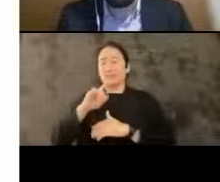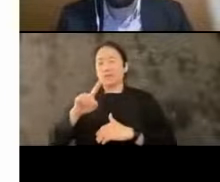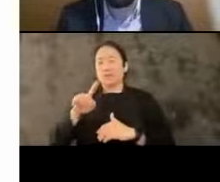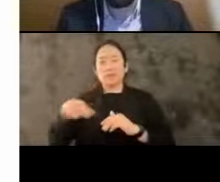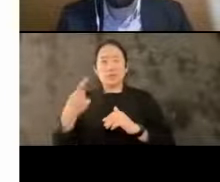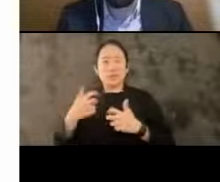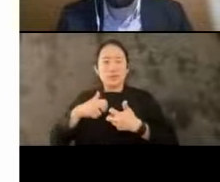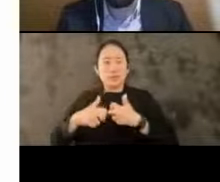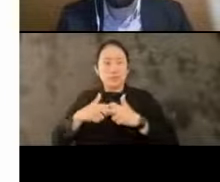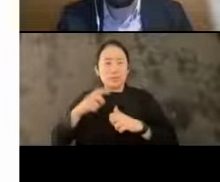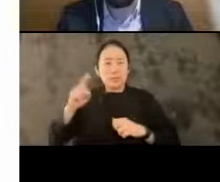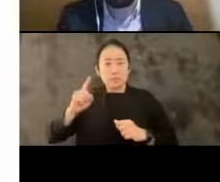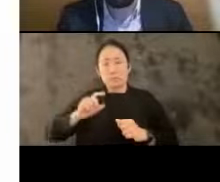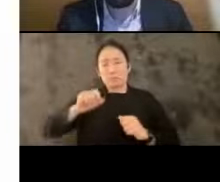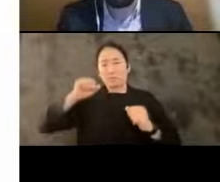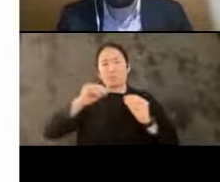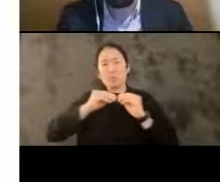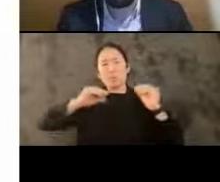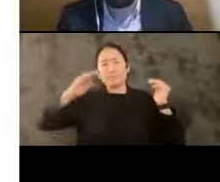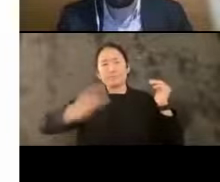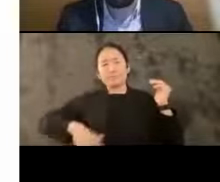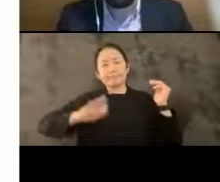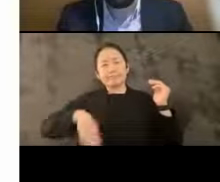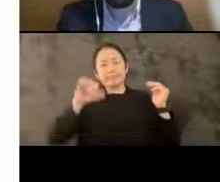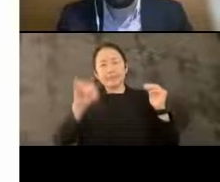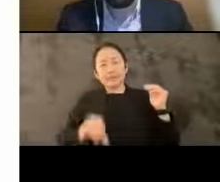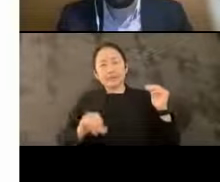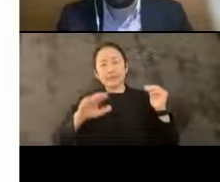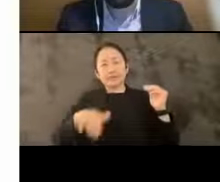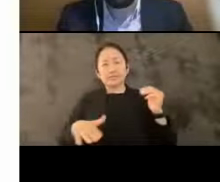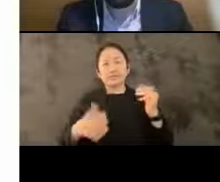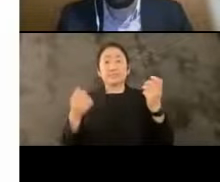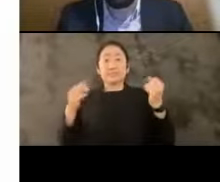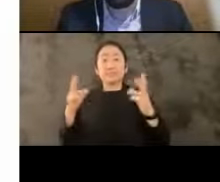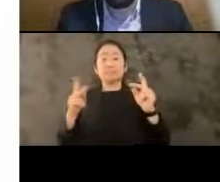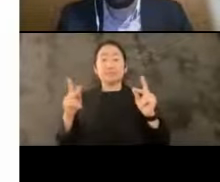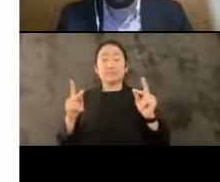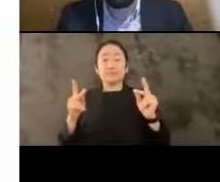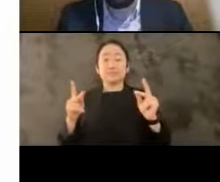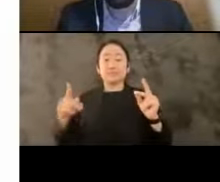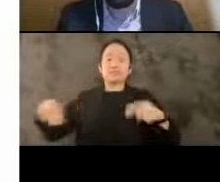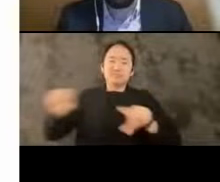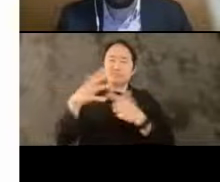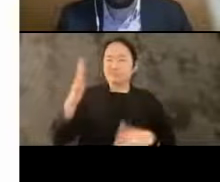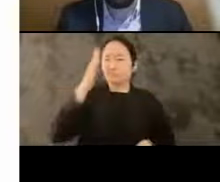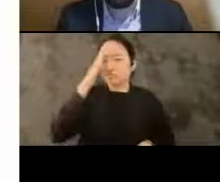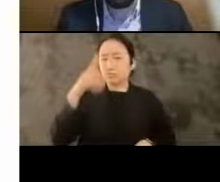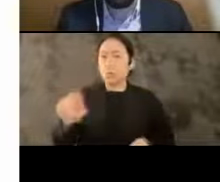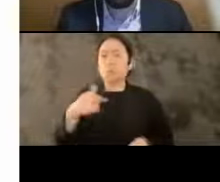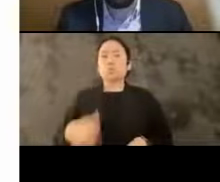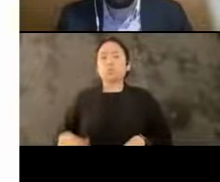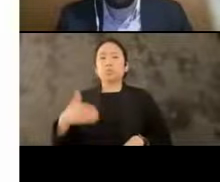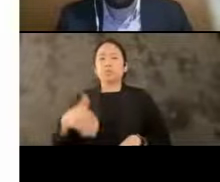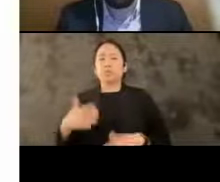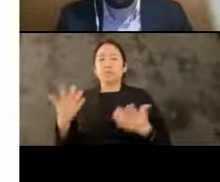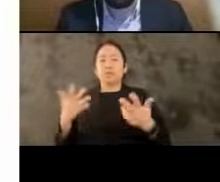further southern portion of the corridor, because those are, many people on the call are probably familiar, those are really, really wide